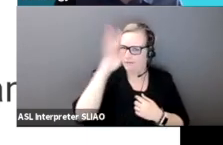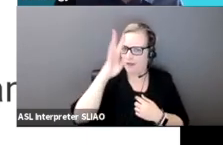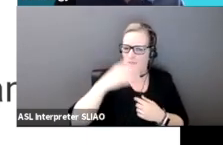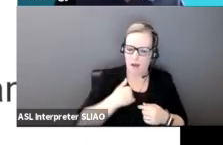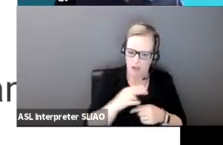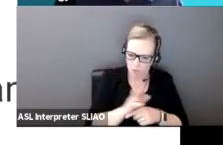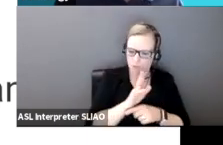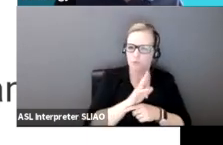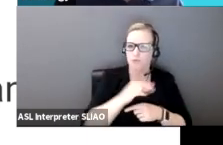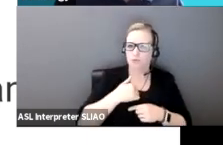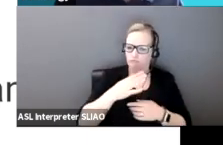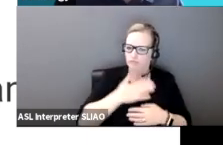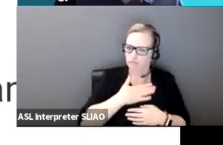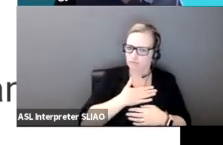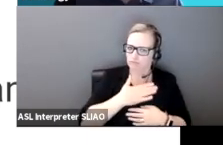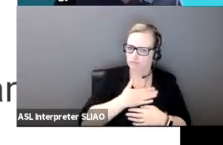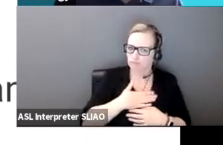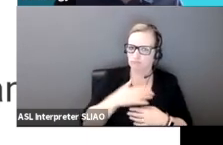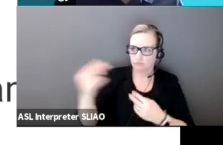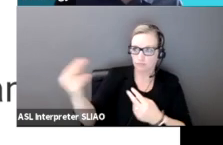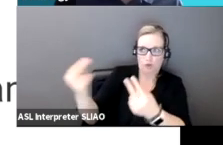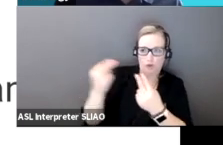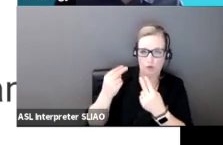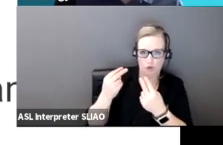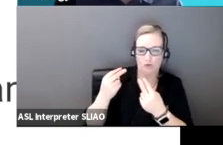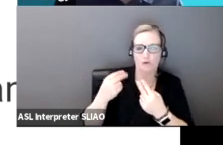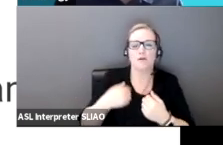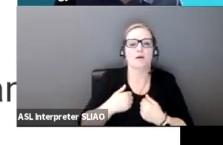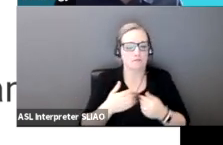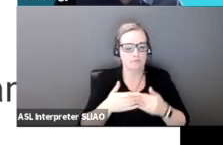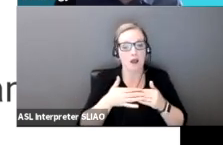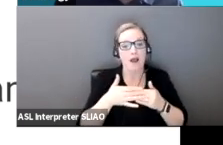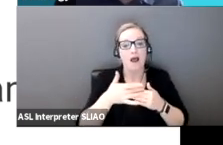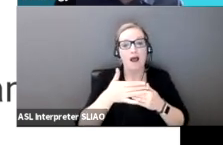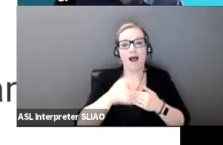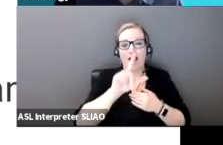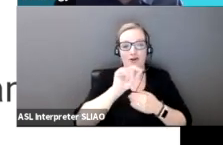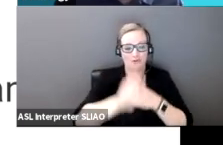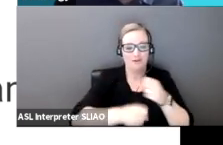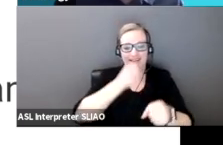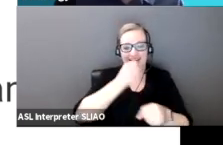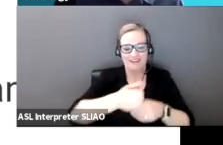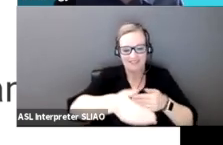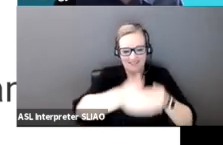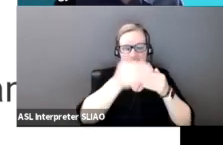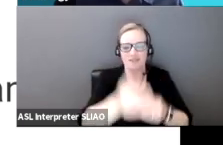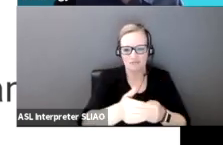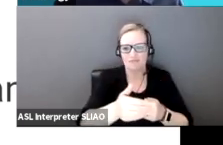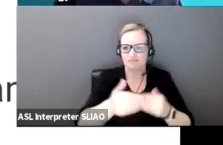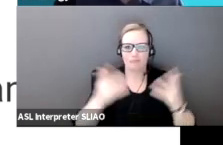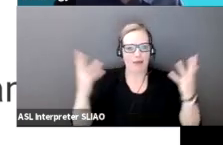useful. And I want to take that for myself for 20 years in exchange for having divulged